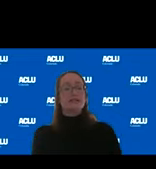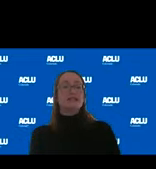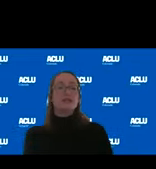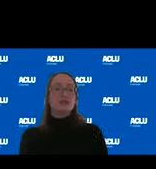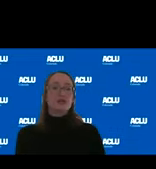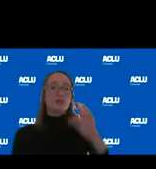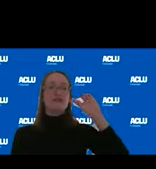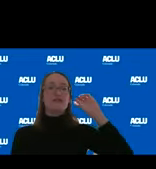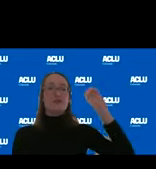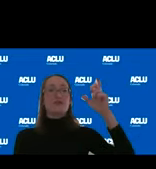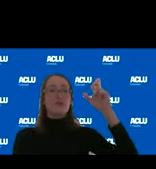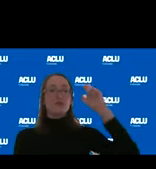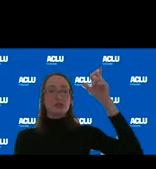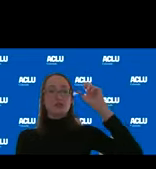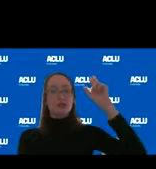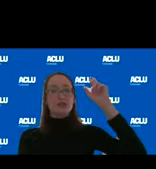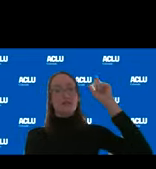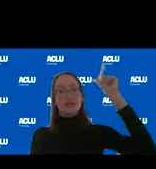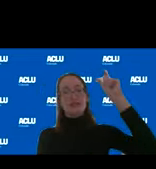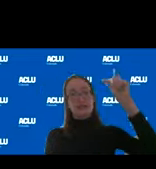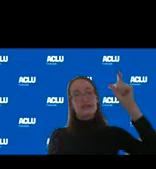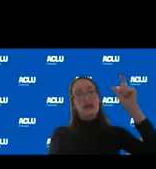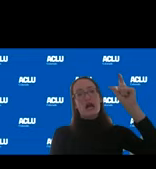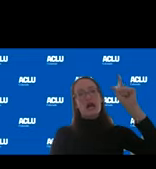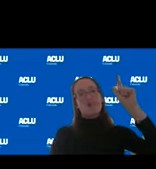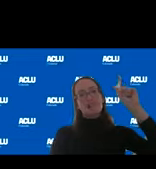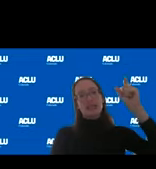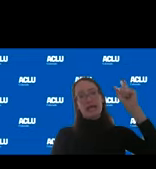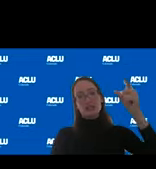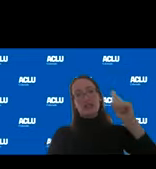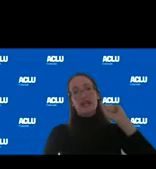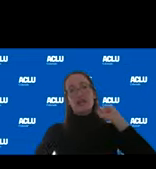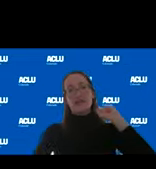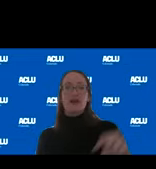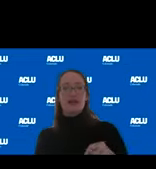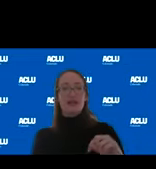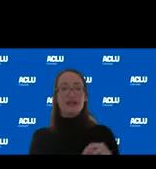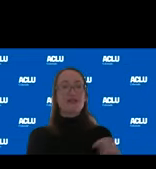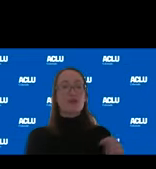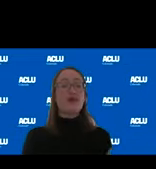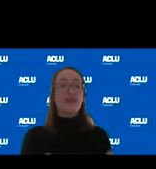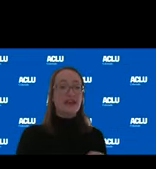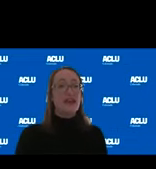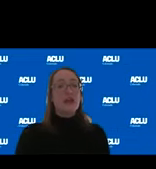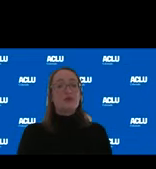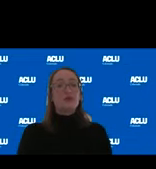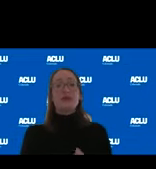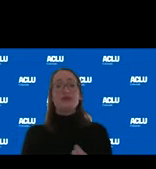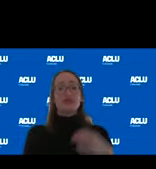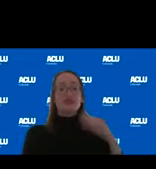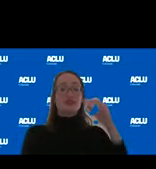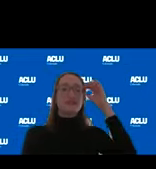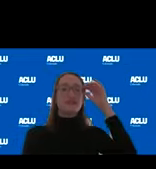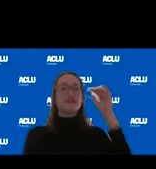to distinguishing what can the federal government do to compel states to take actions. And here it is. One thing that would make a